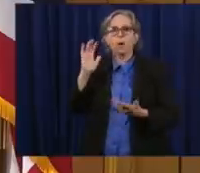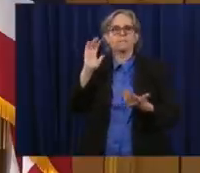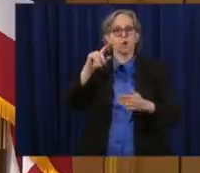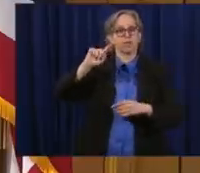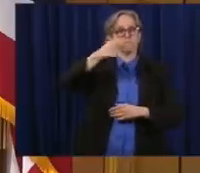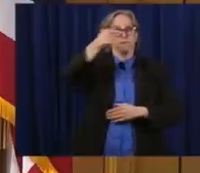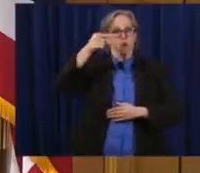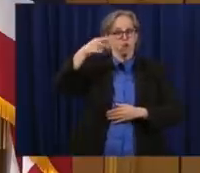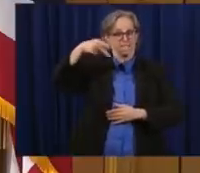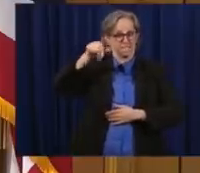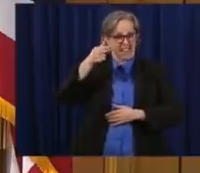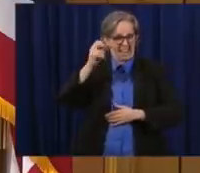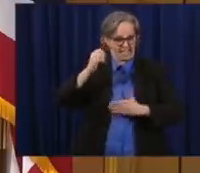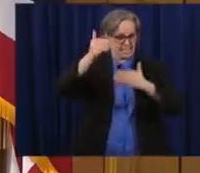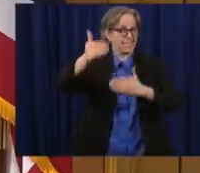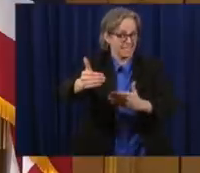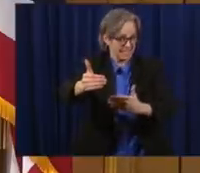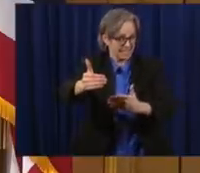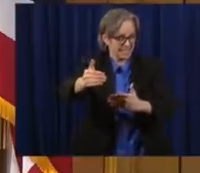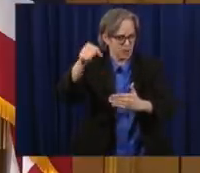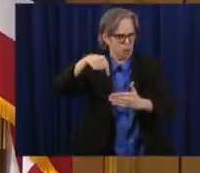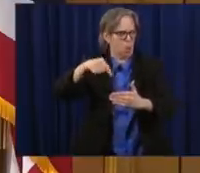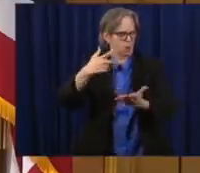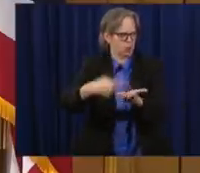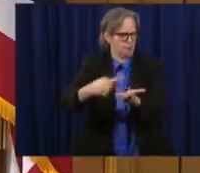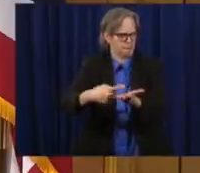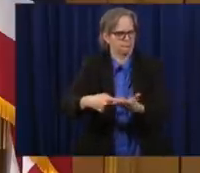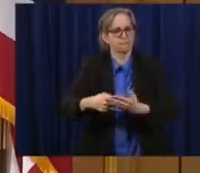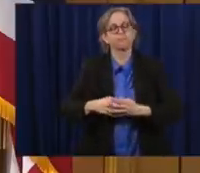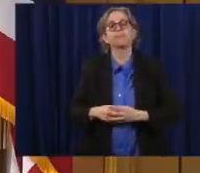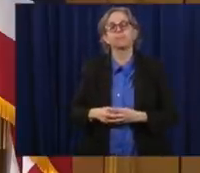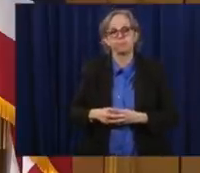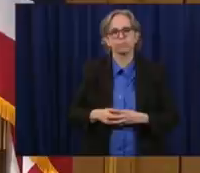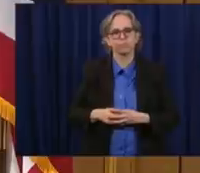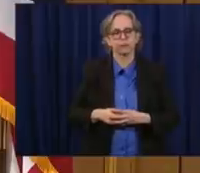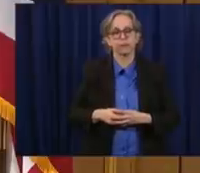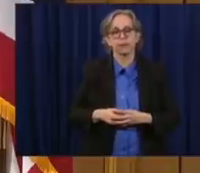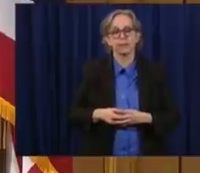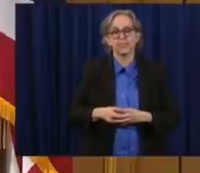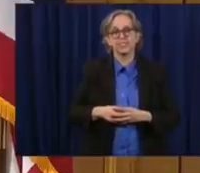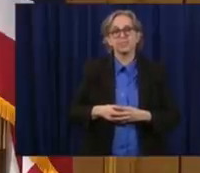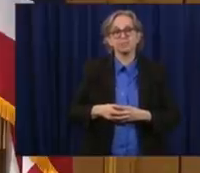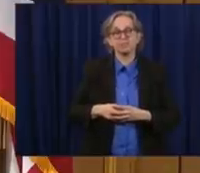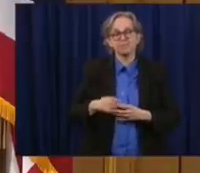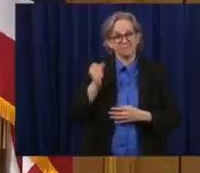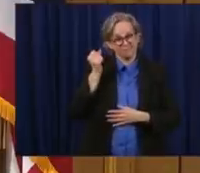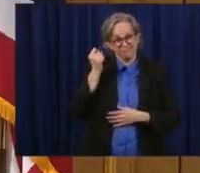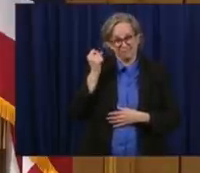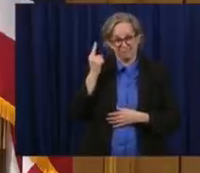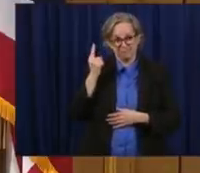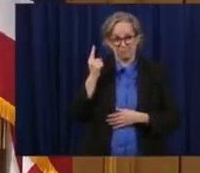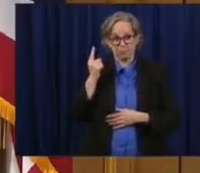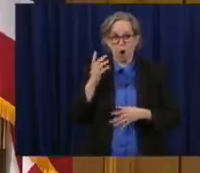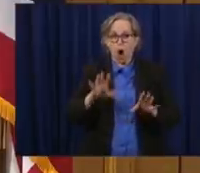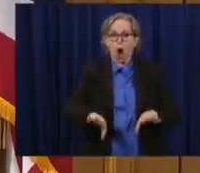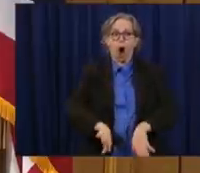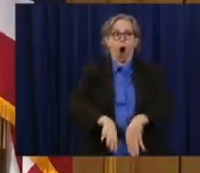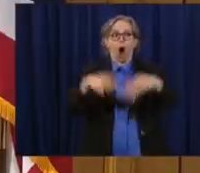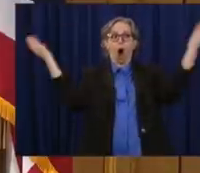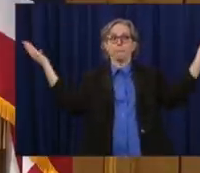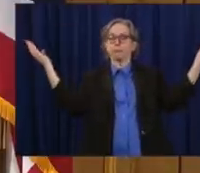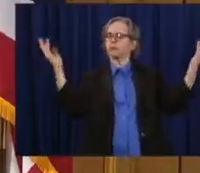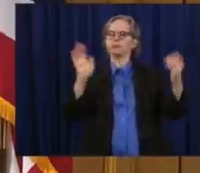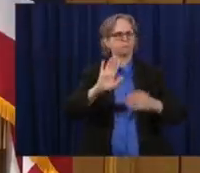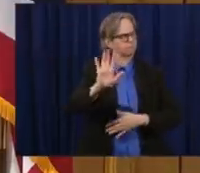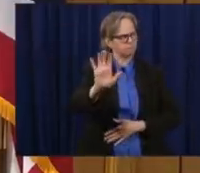think as we talk about businesses opening, and this is going to be sequential, it's going to be over a period of time, but as we talk